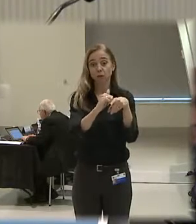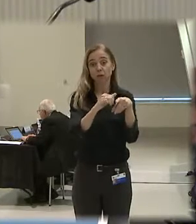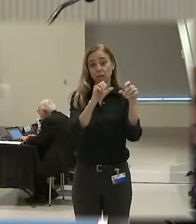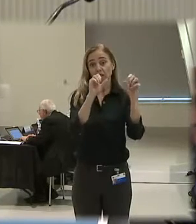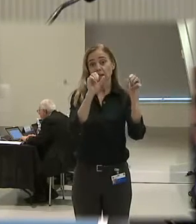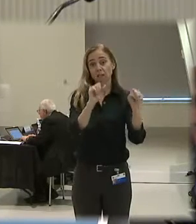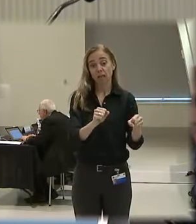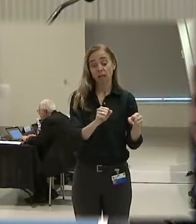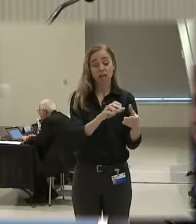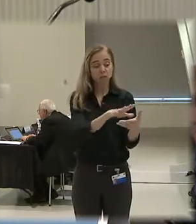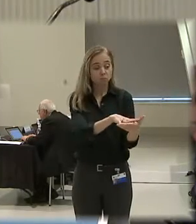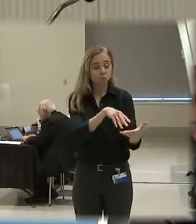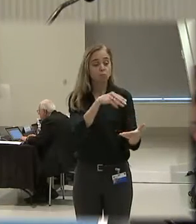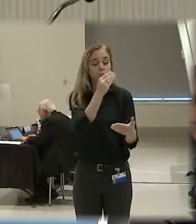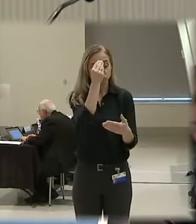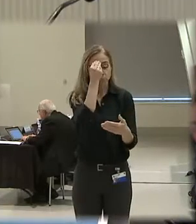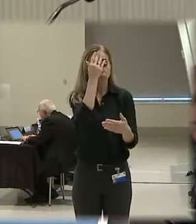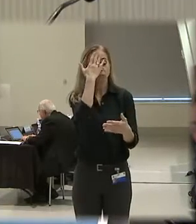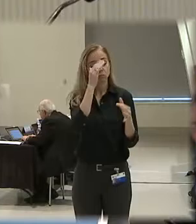actually derive from